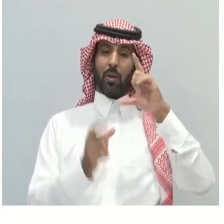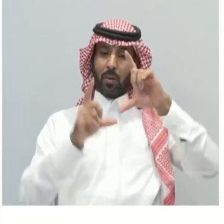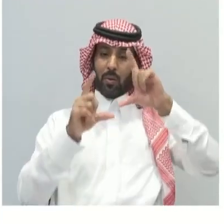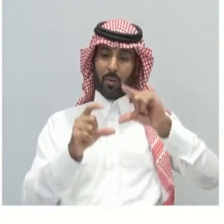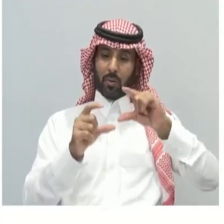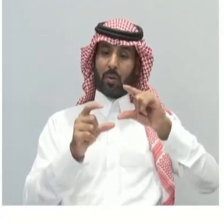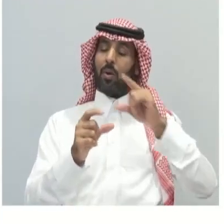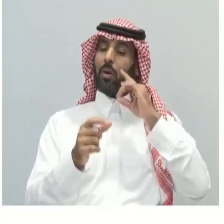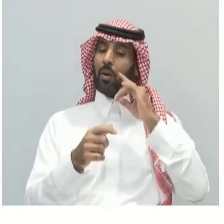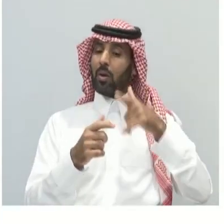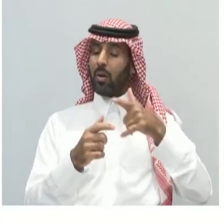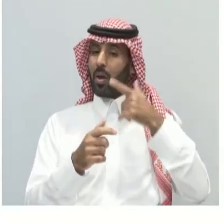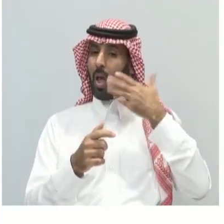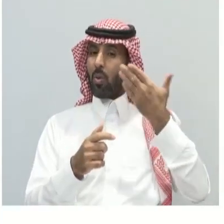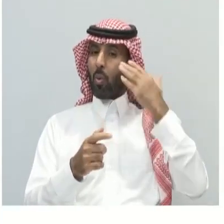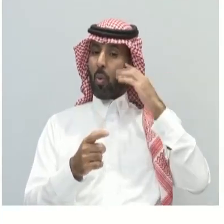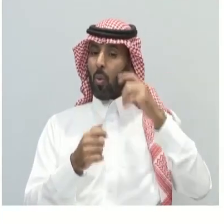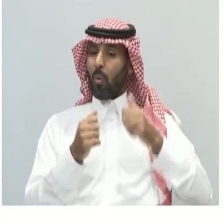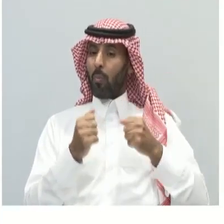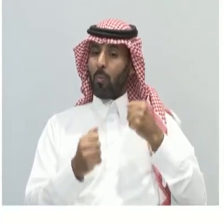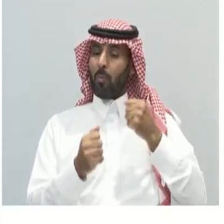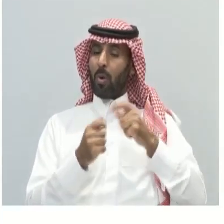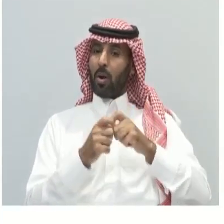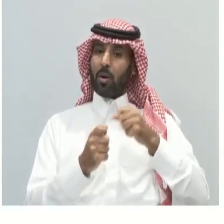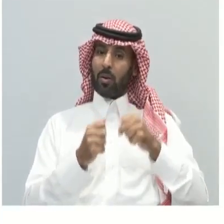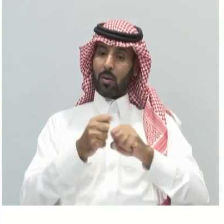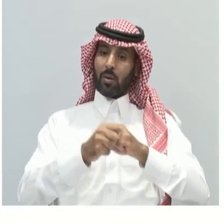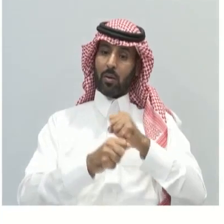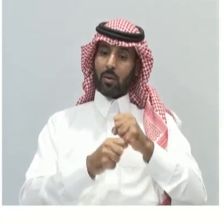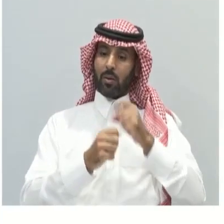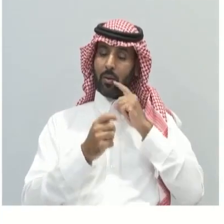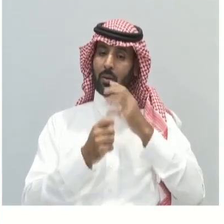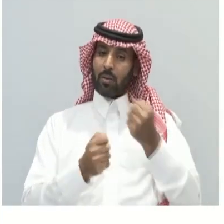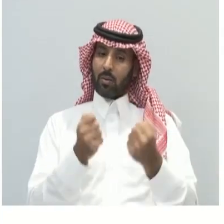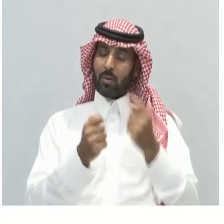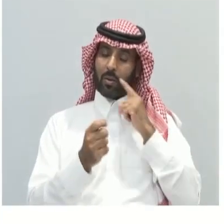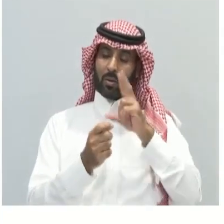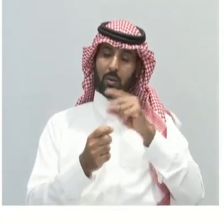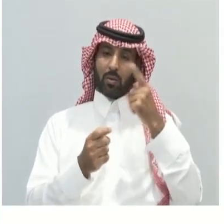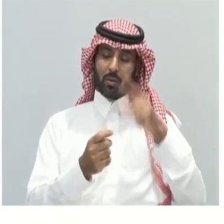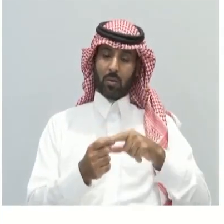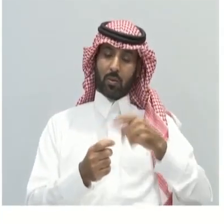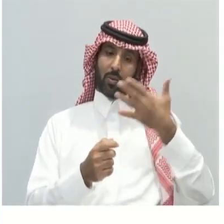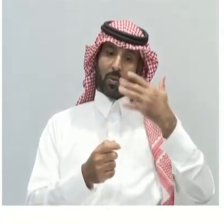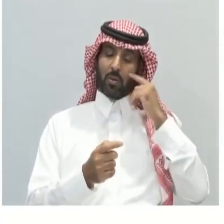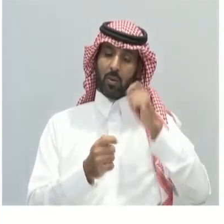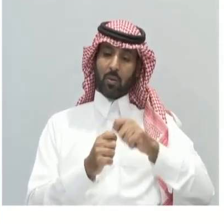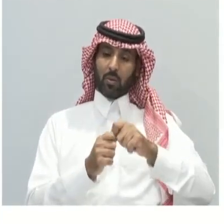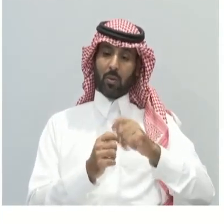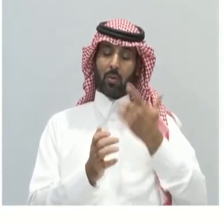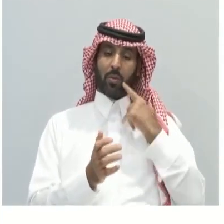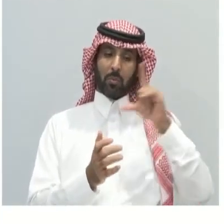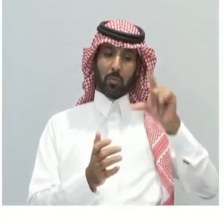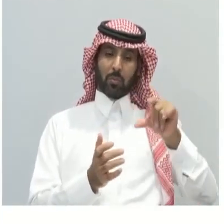used to test a new machine, car, etc. So, as I said before, you will hear it a lot in industry, especially car